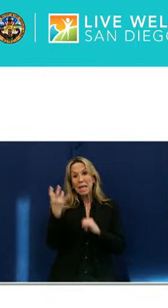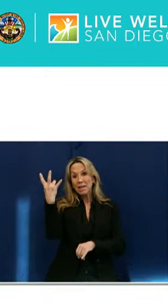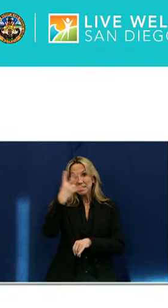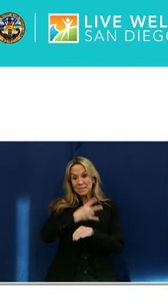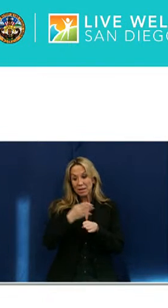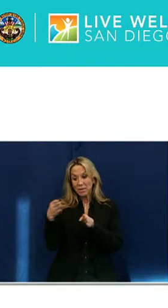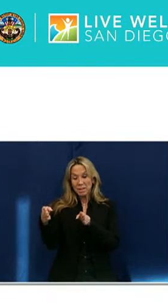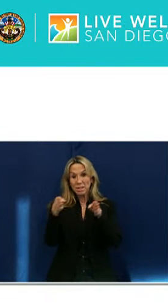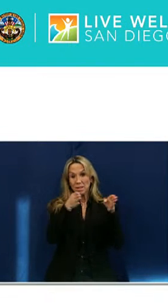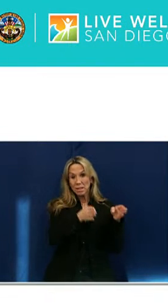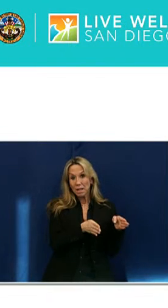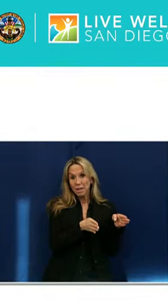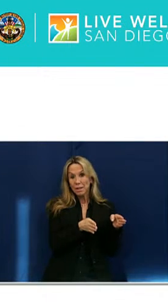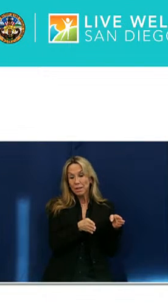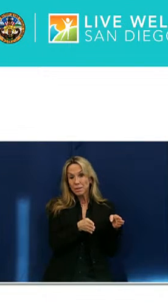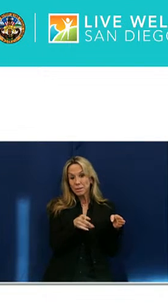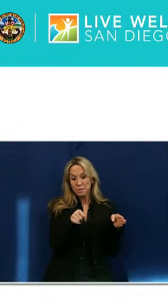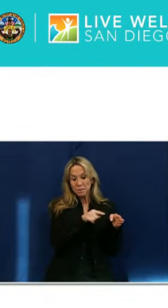there have